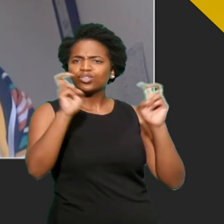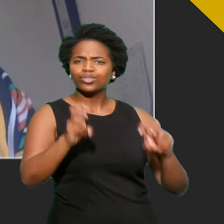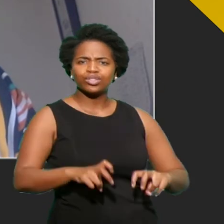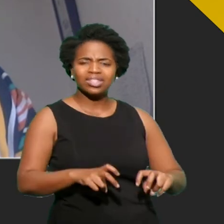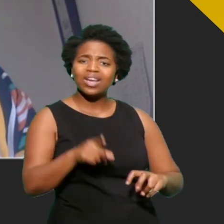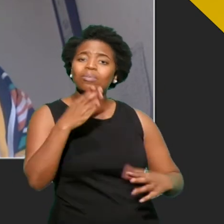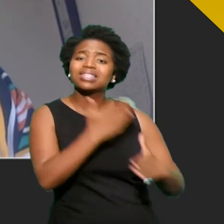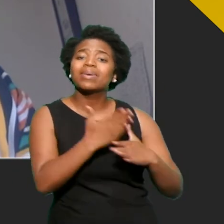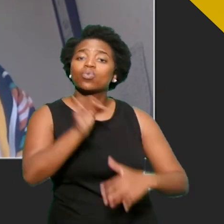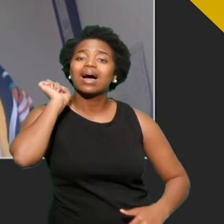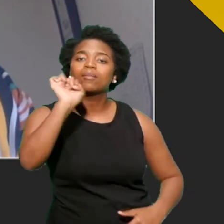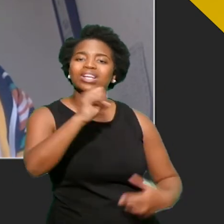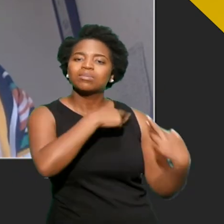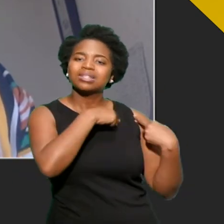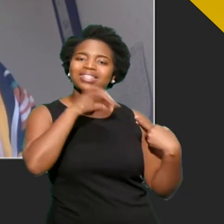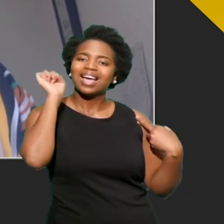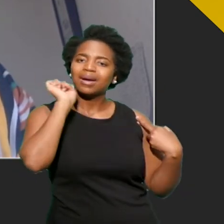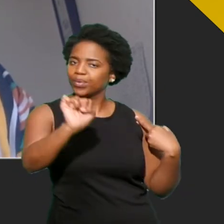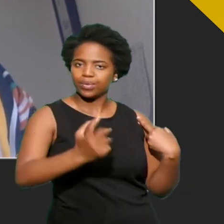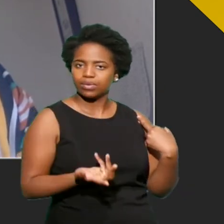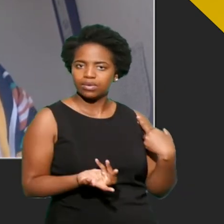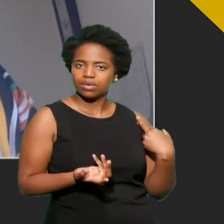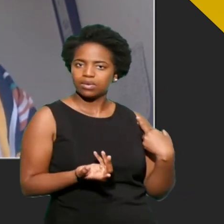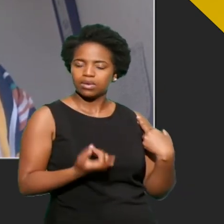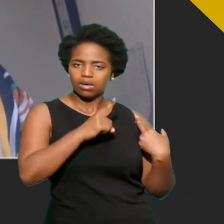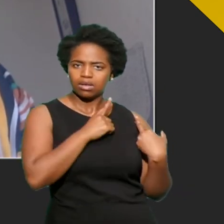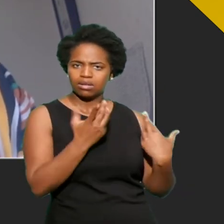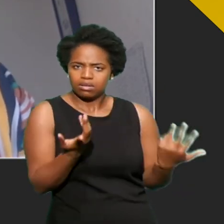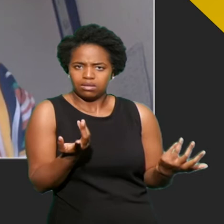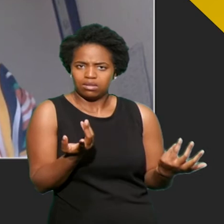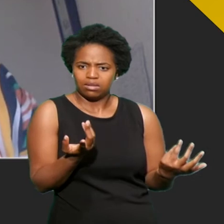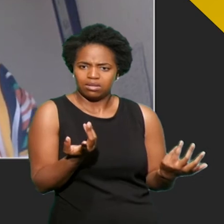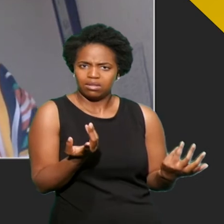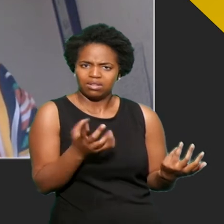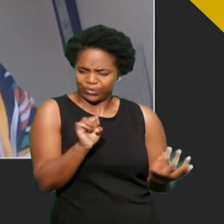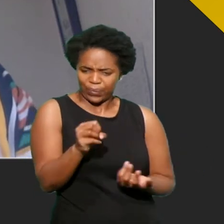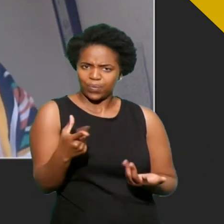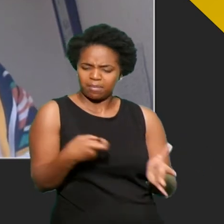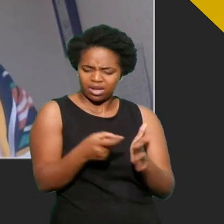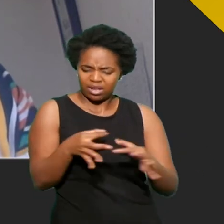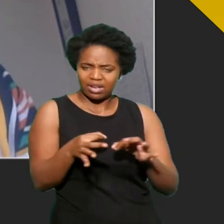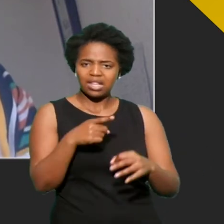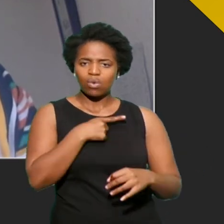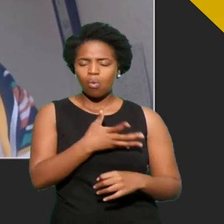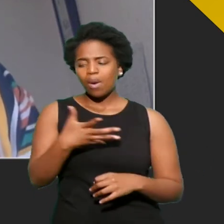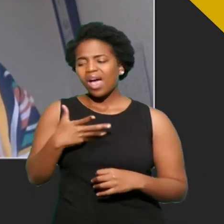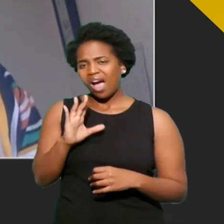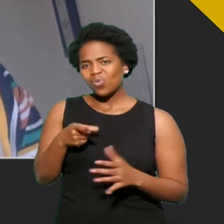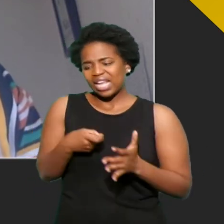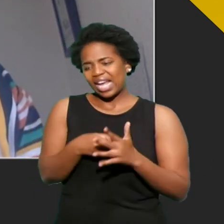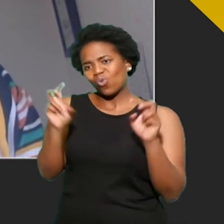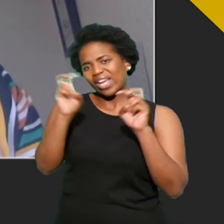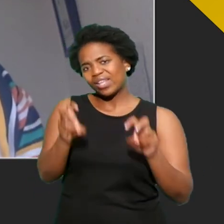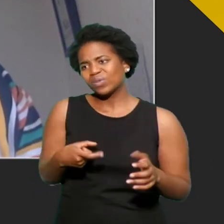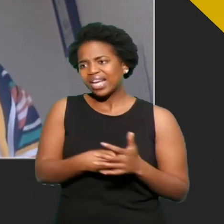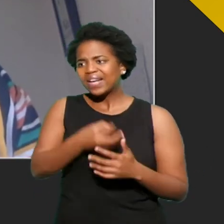their responsibility. But they may not have changed their behavior, and that is why then some women stay in this cycle, because they